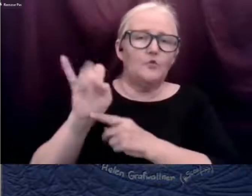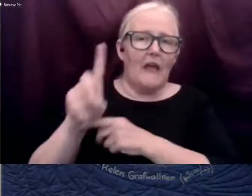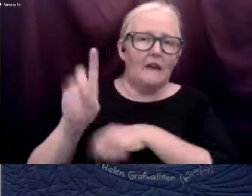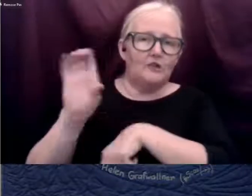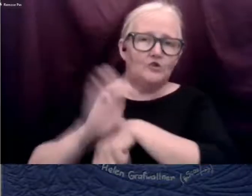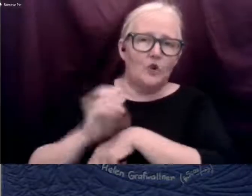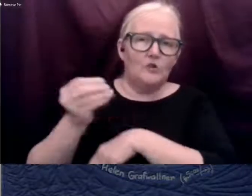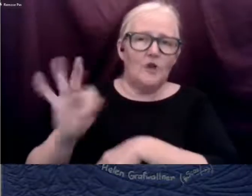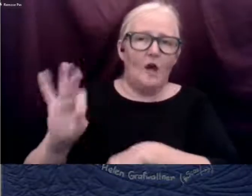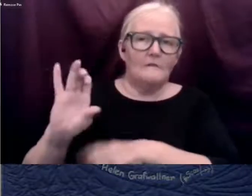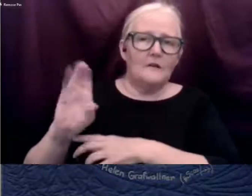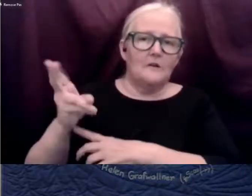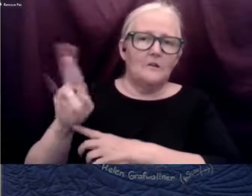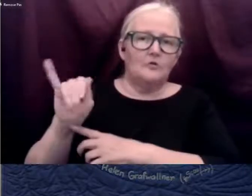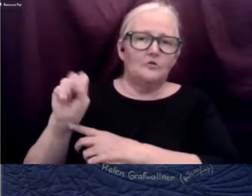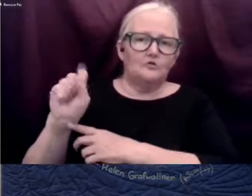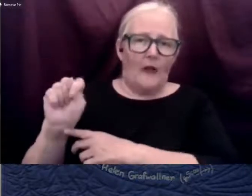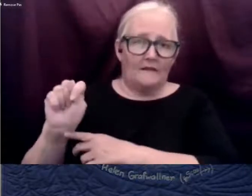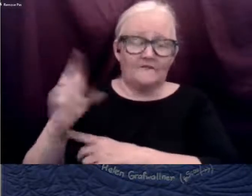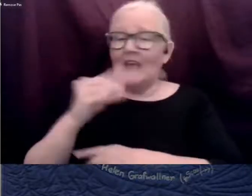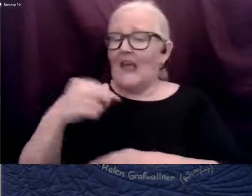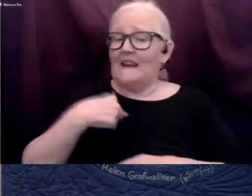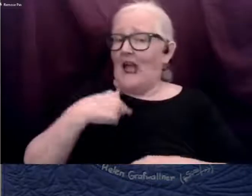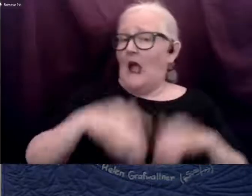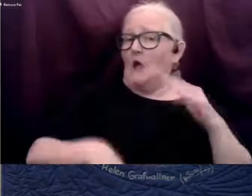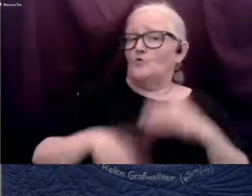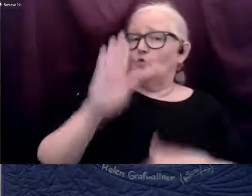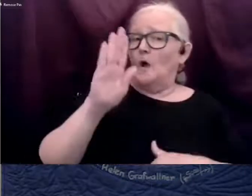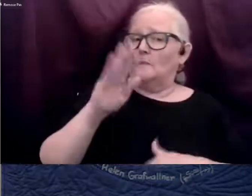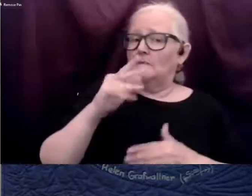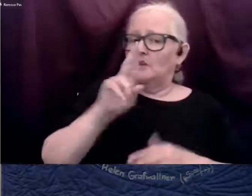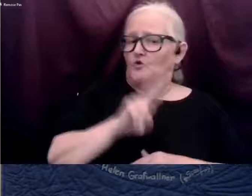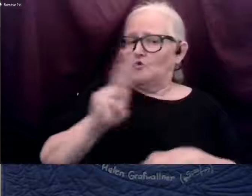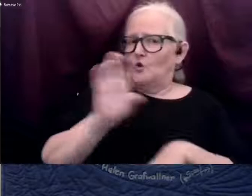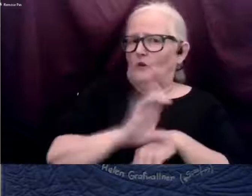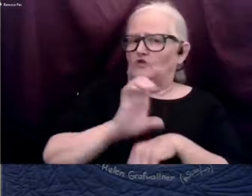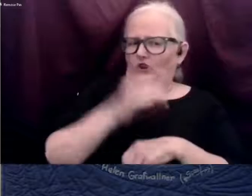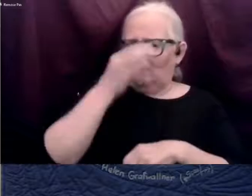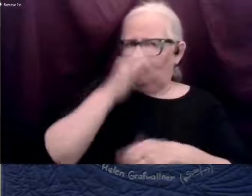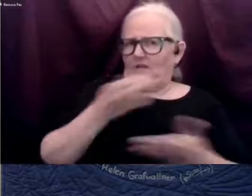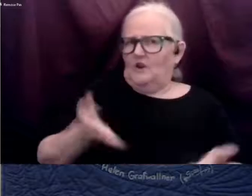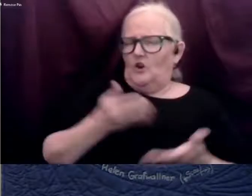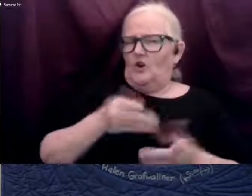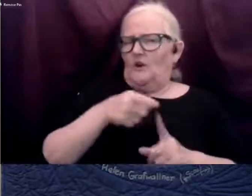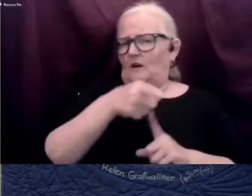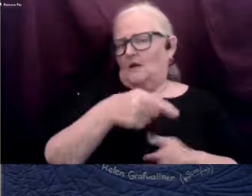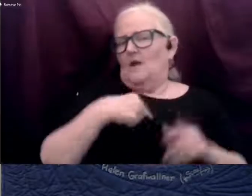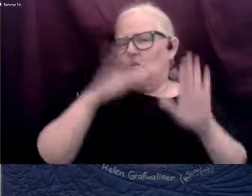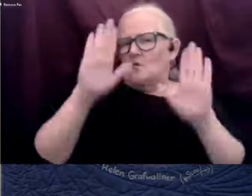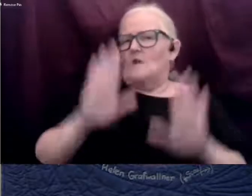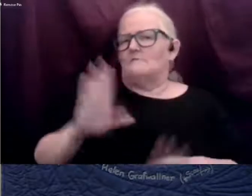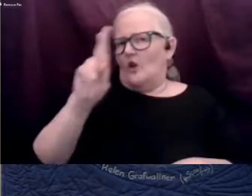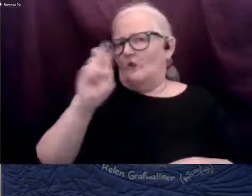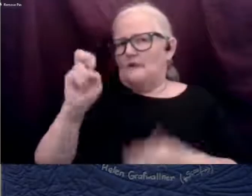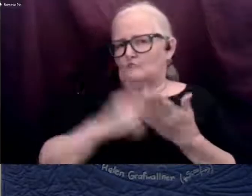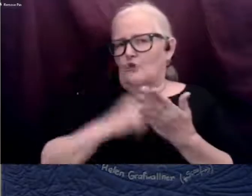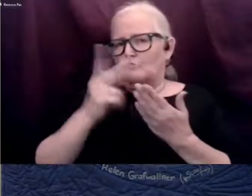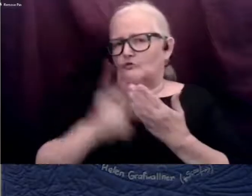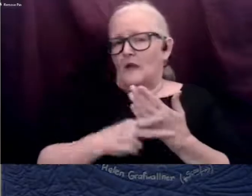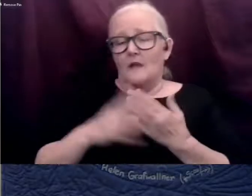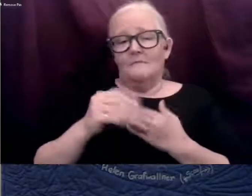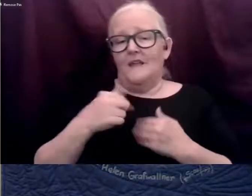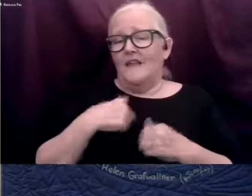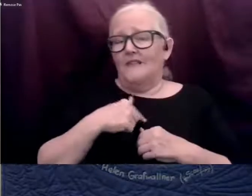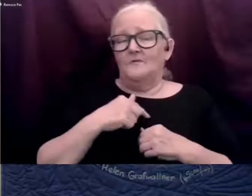not far from here with a wonderful religious education program. And we went almost every single Sunday,